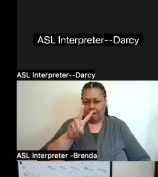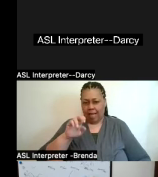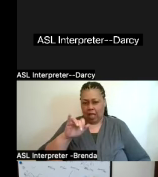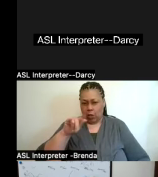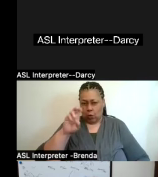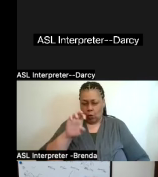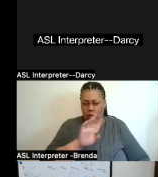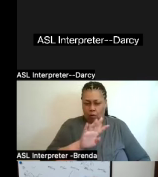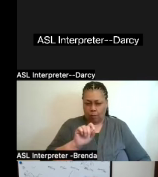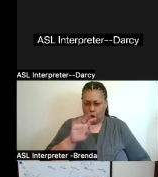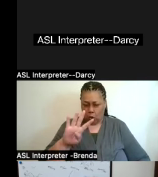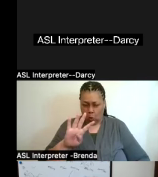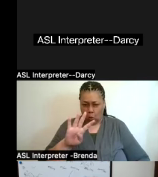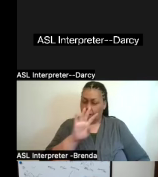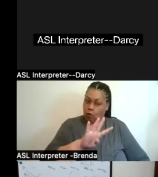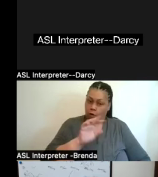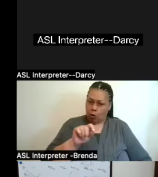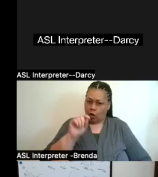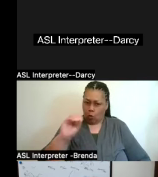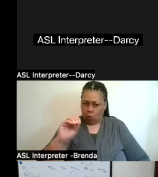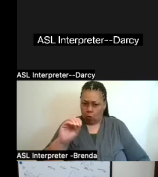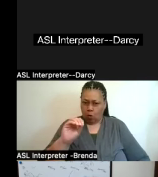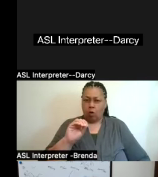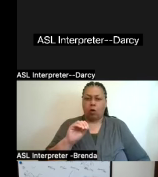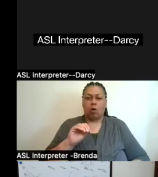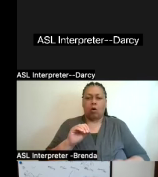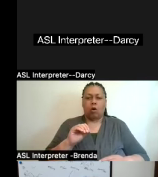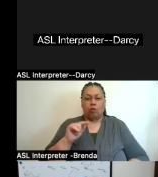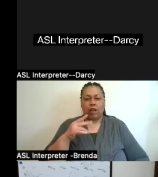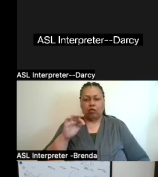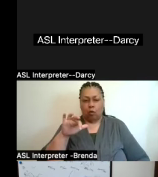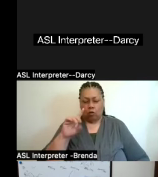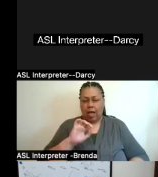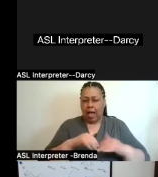threshold. How soon are they published after the event?